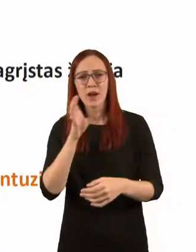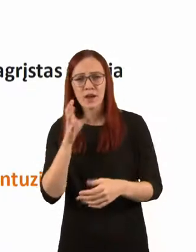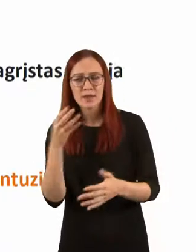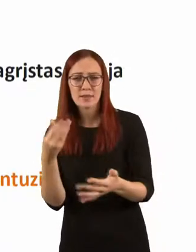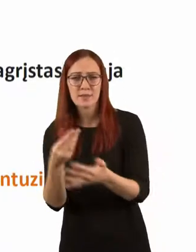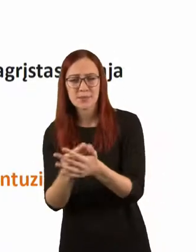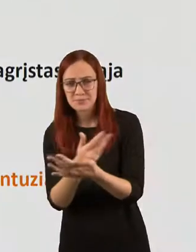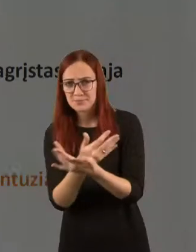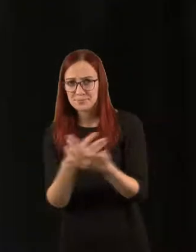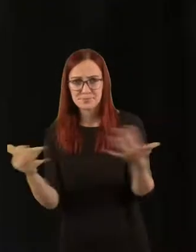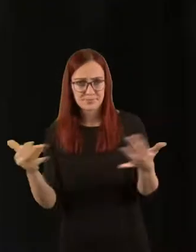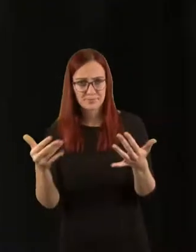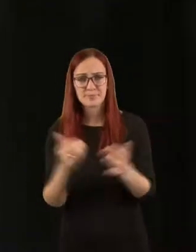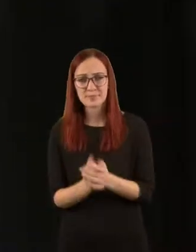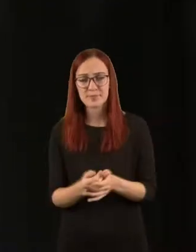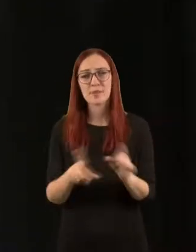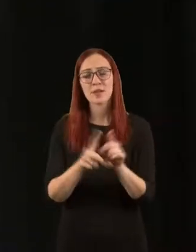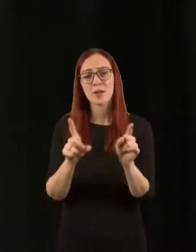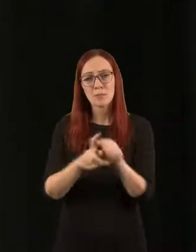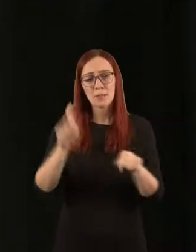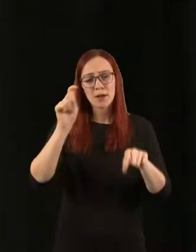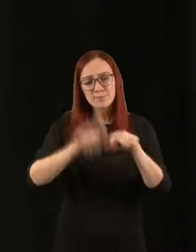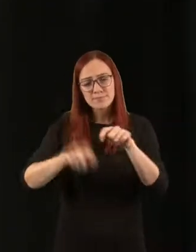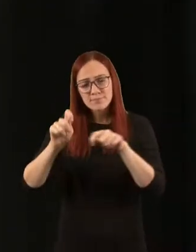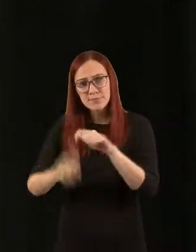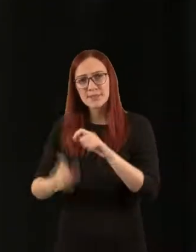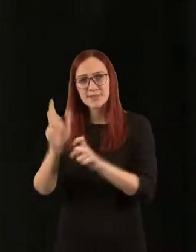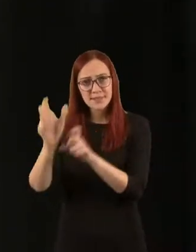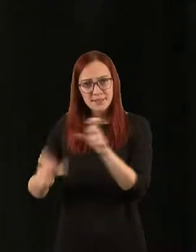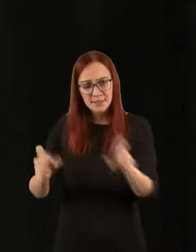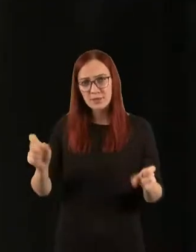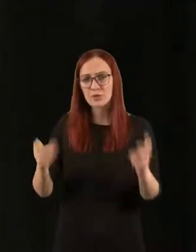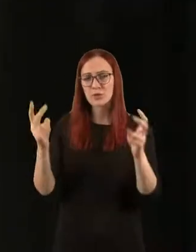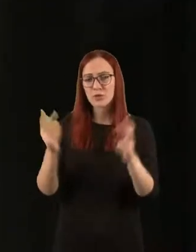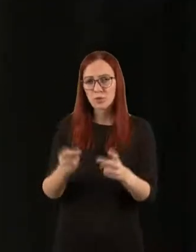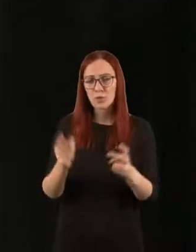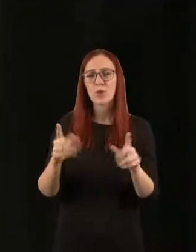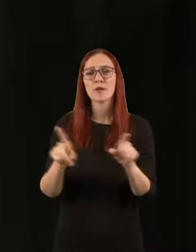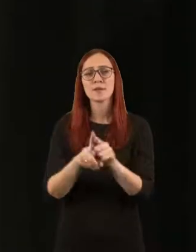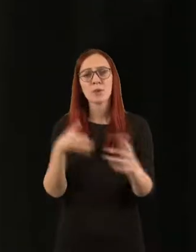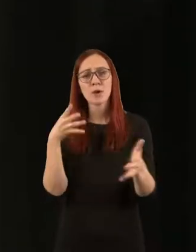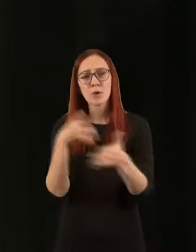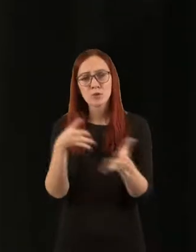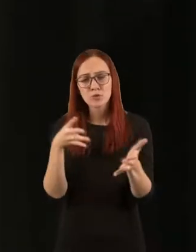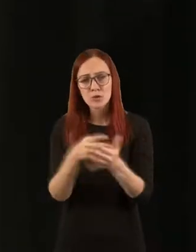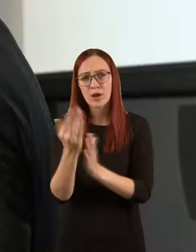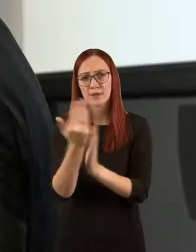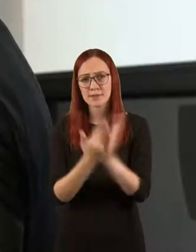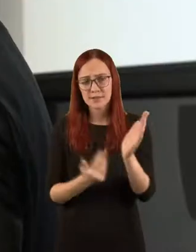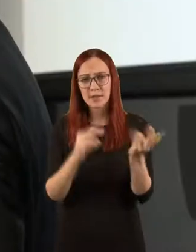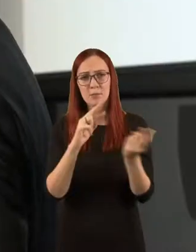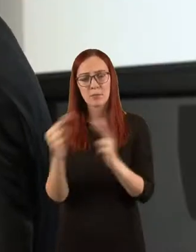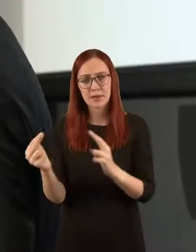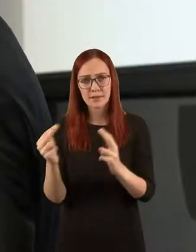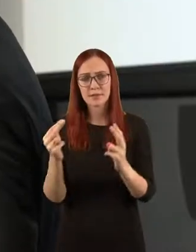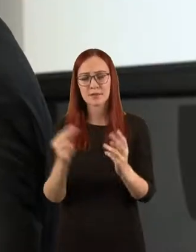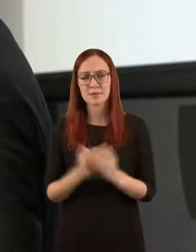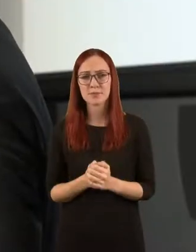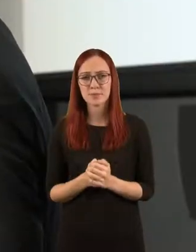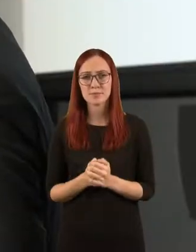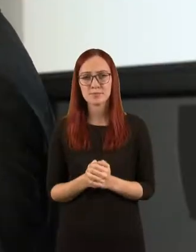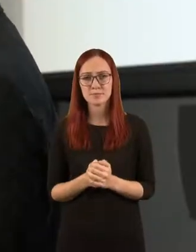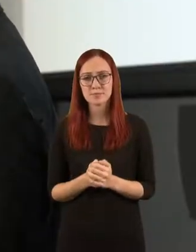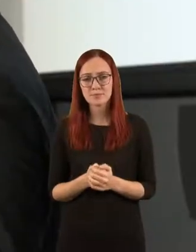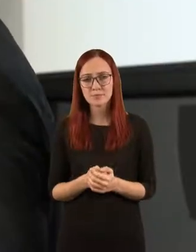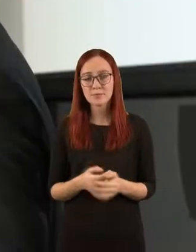political, and we are making the political decisions. A few of them I have mentioned in my presentation already. We are